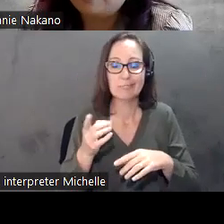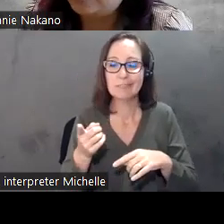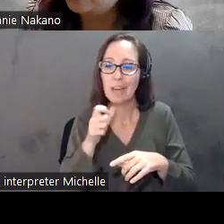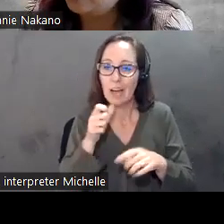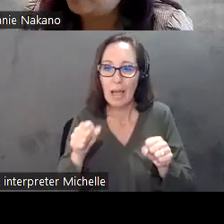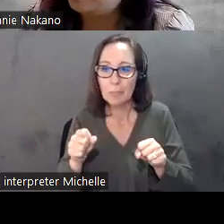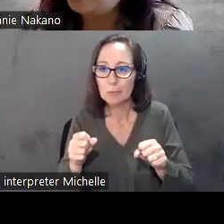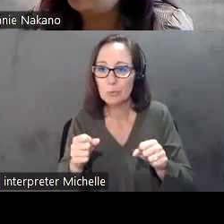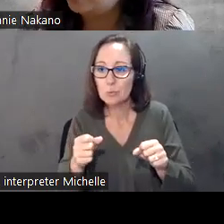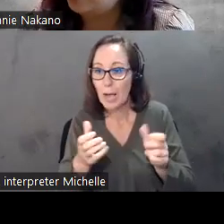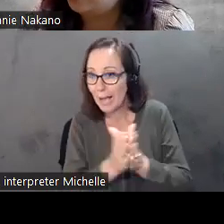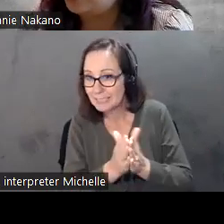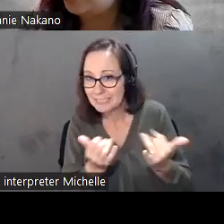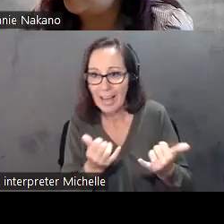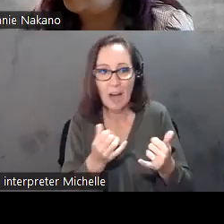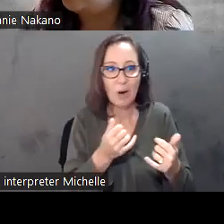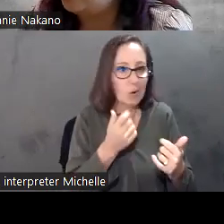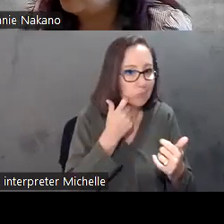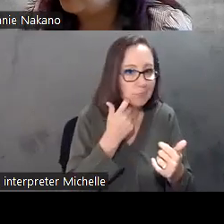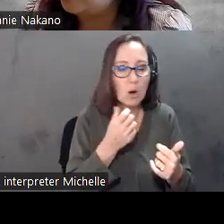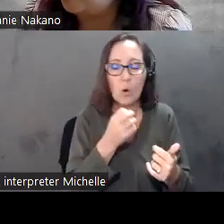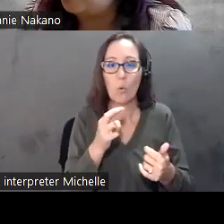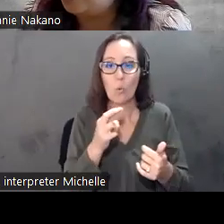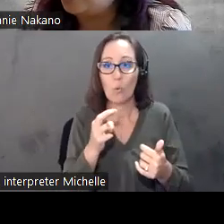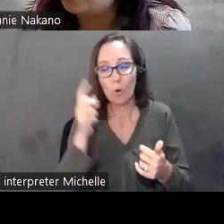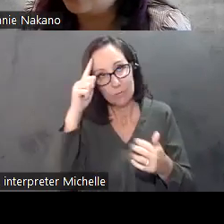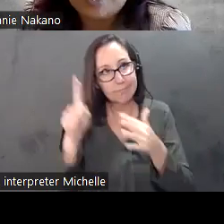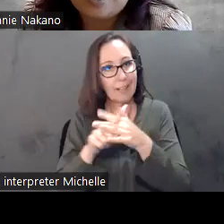thought of later, please feel free to email us,